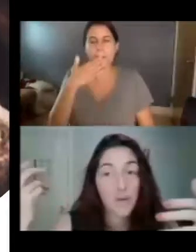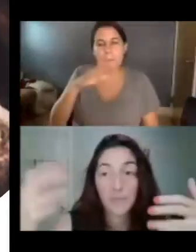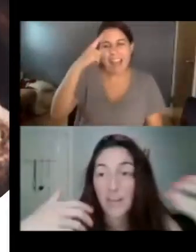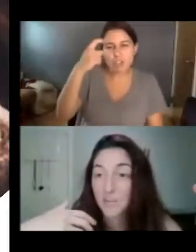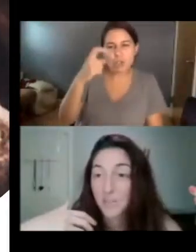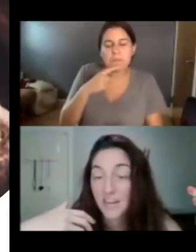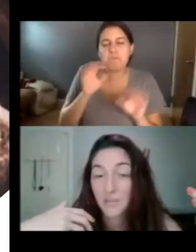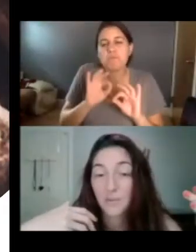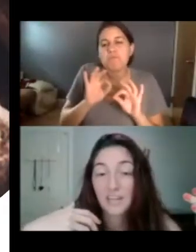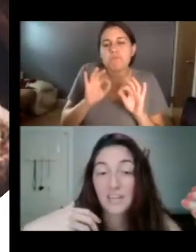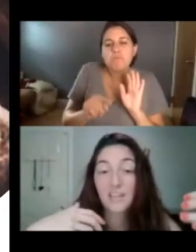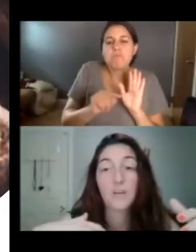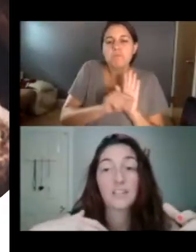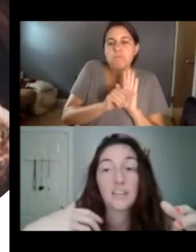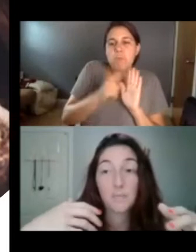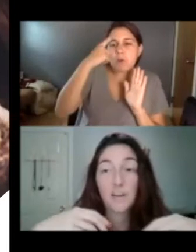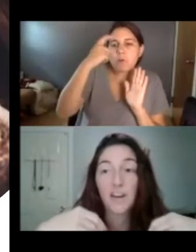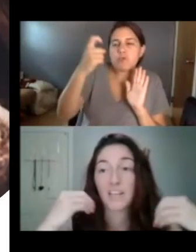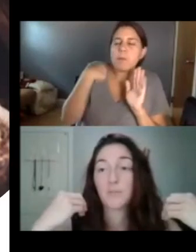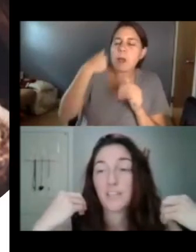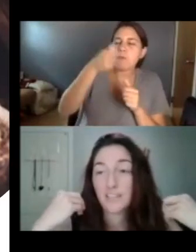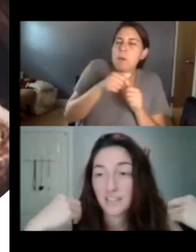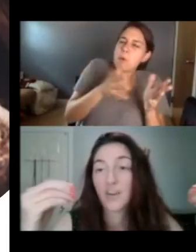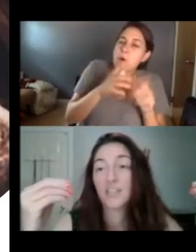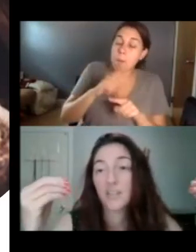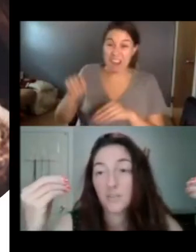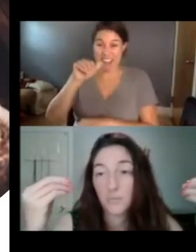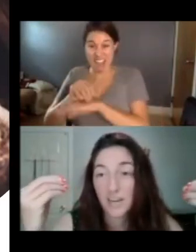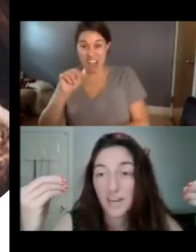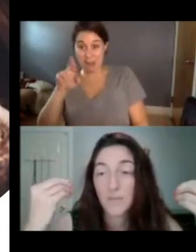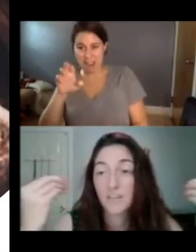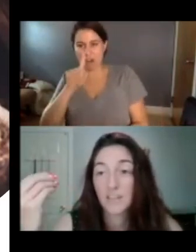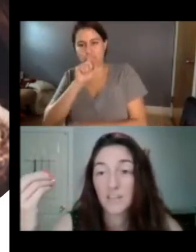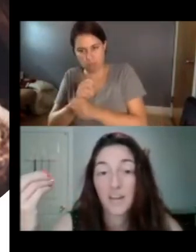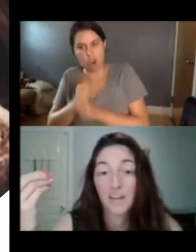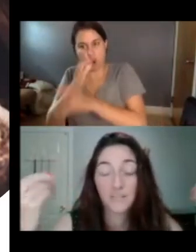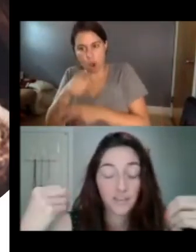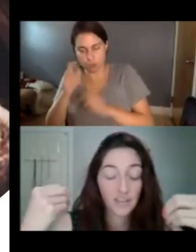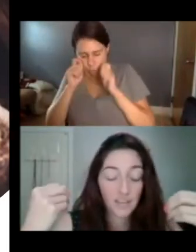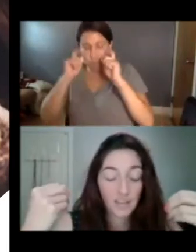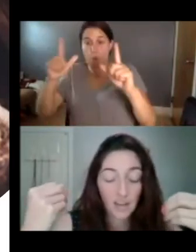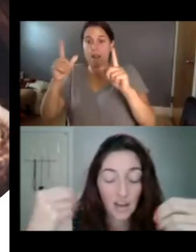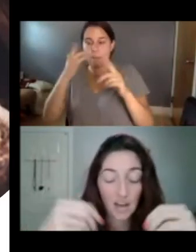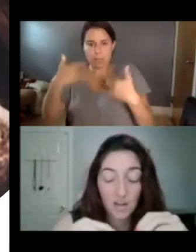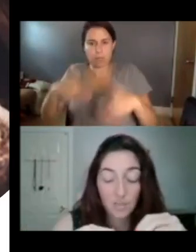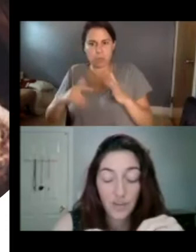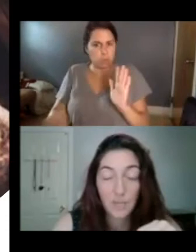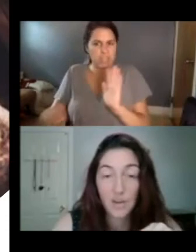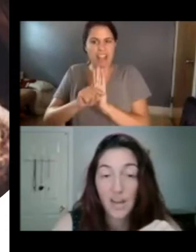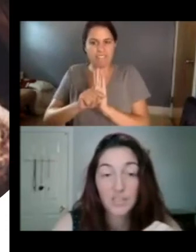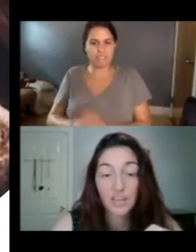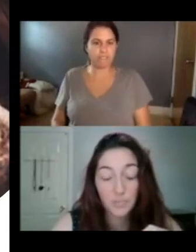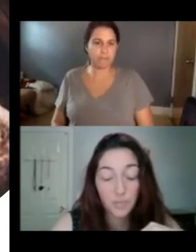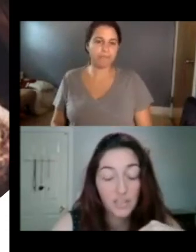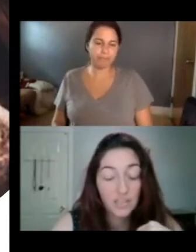that you remember naturally after awakening, whereas a nightmare actually causes you to wake up because it's so negative. And